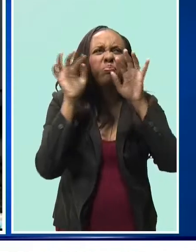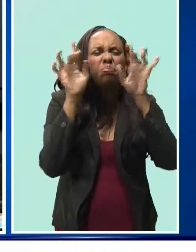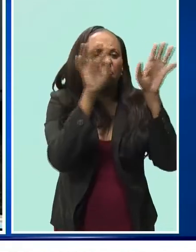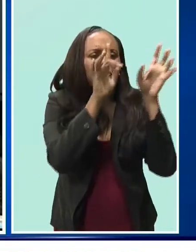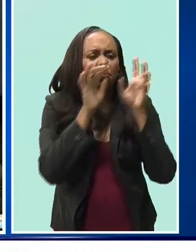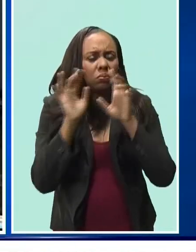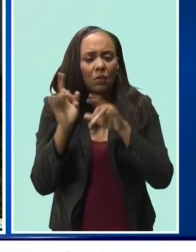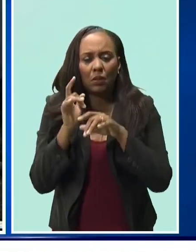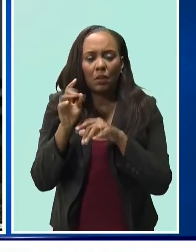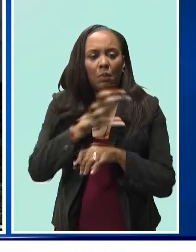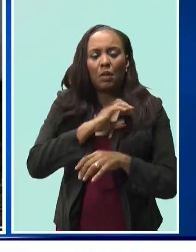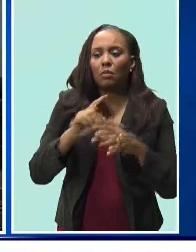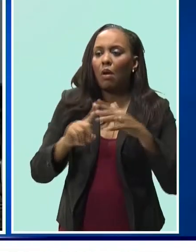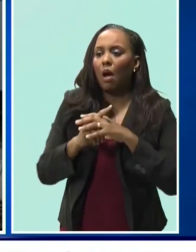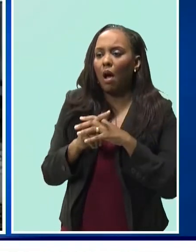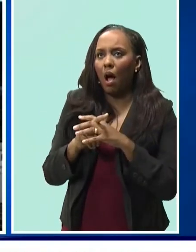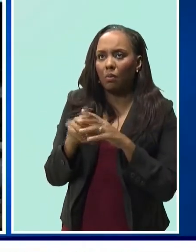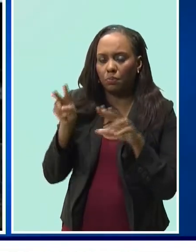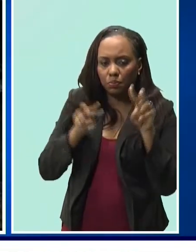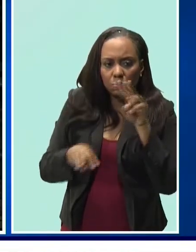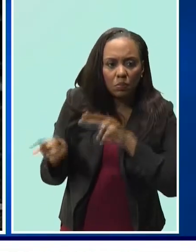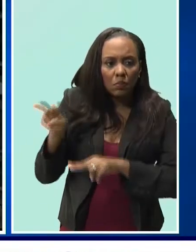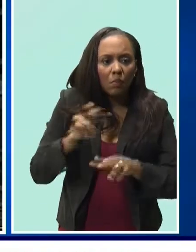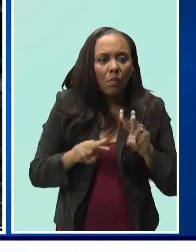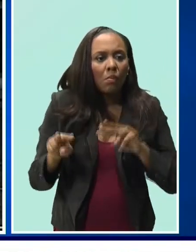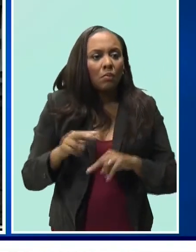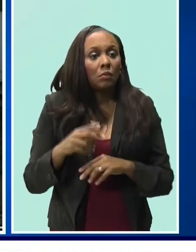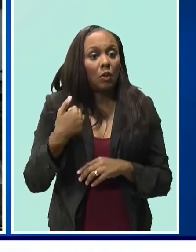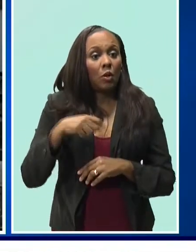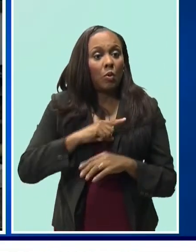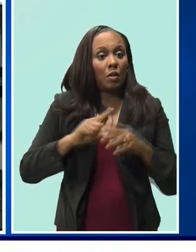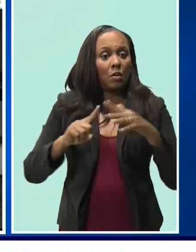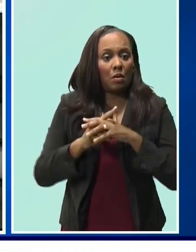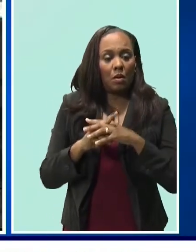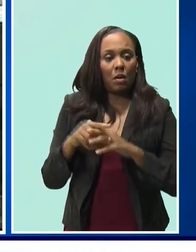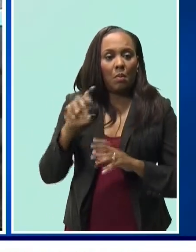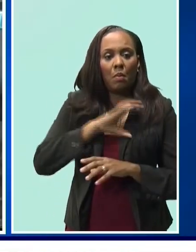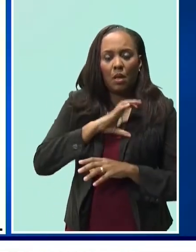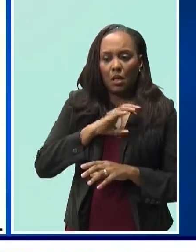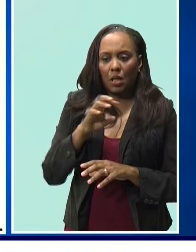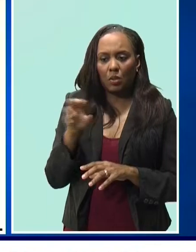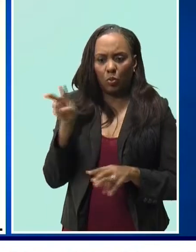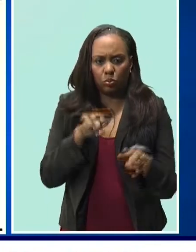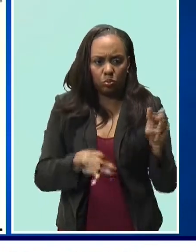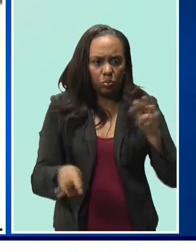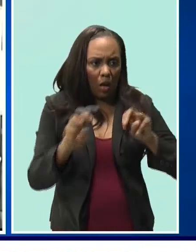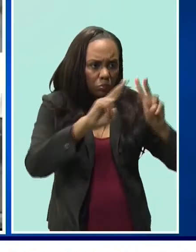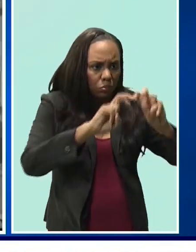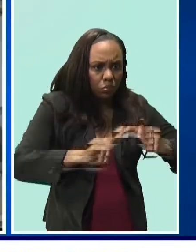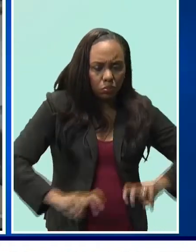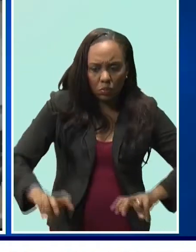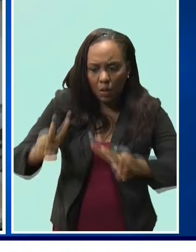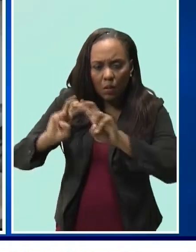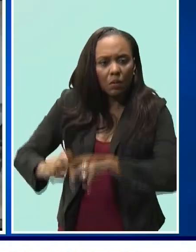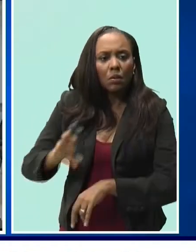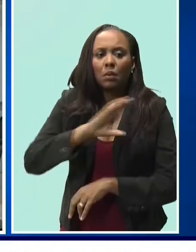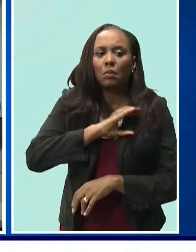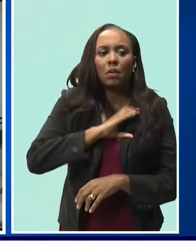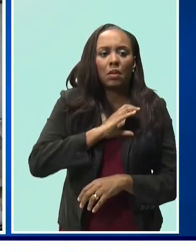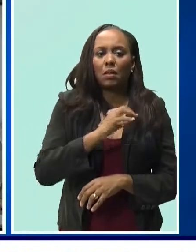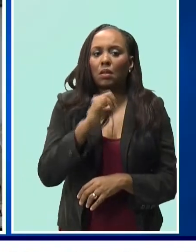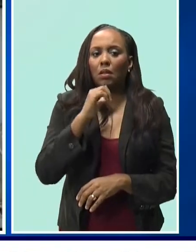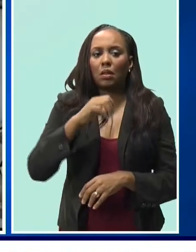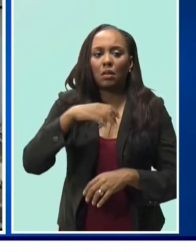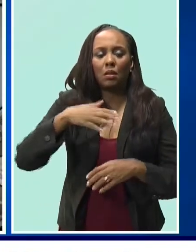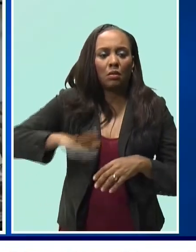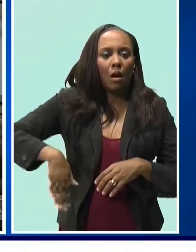area. When a CBC team arrived on the scene, police forensic teams were already there combing the area for clues. Lawmen have not yet released the name because